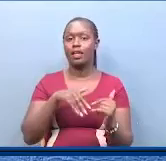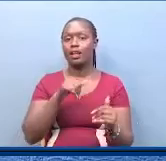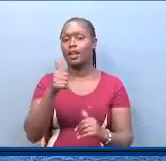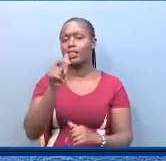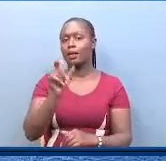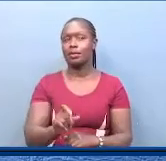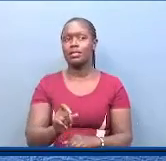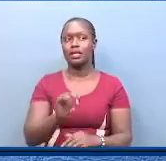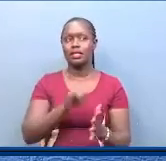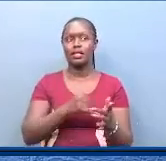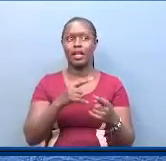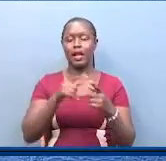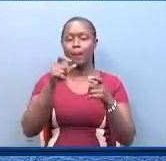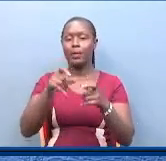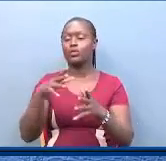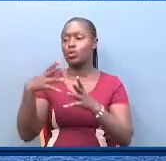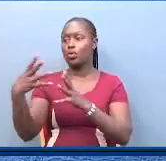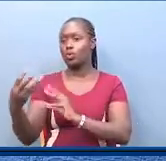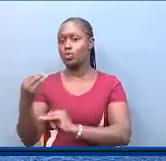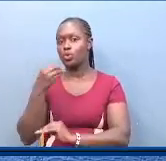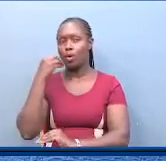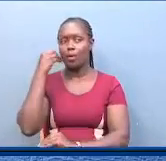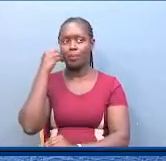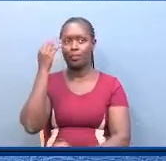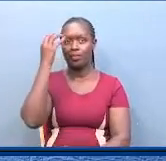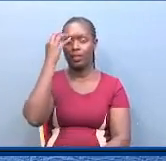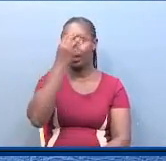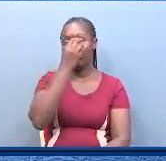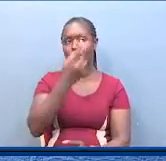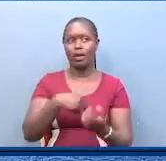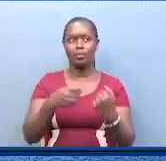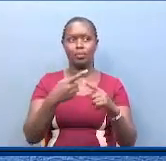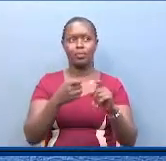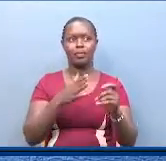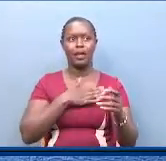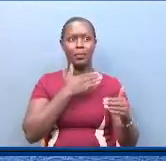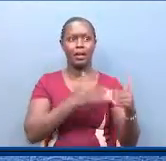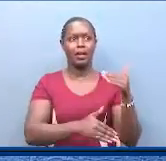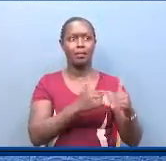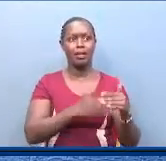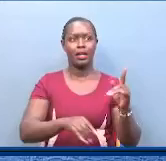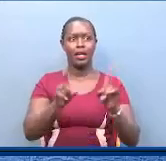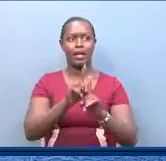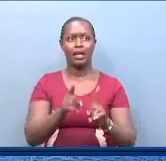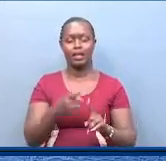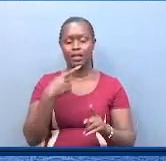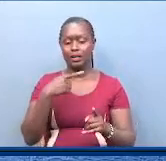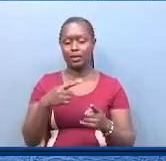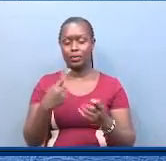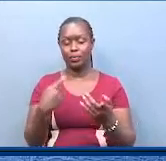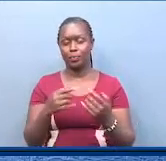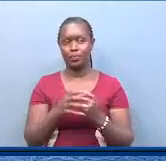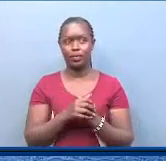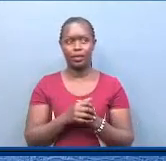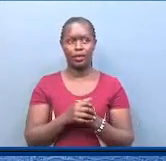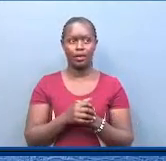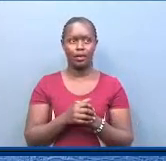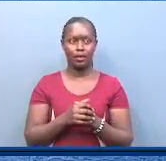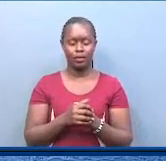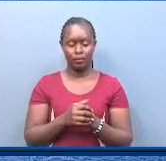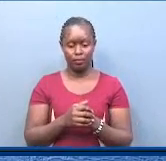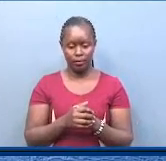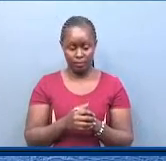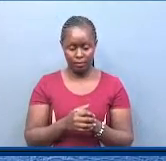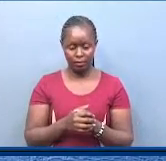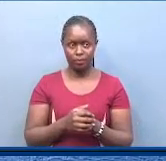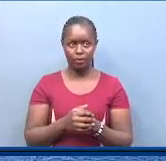just like the way somebody goes home. Martha Karua comes from, she's my neighbor. If I scream, perhaps, you know, help